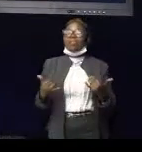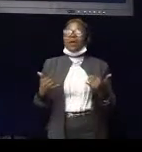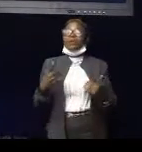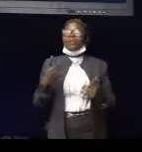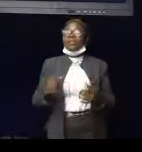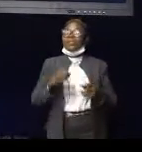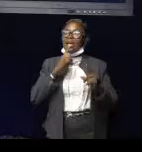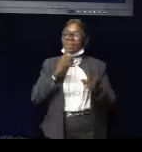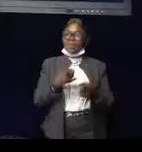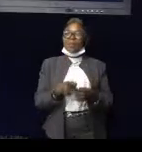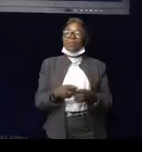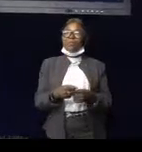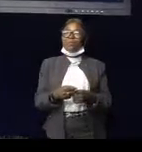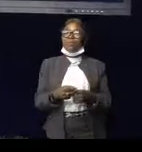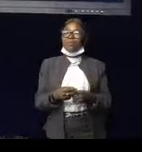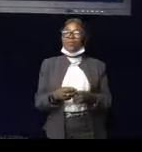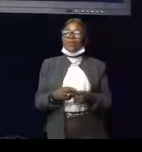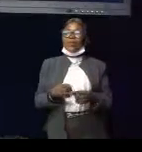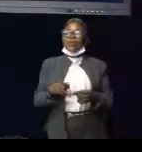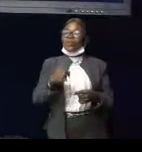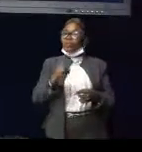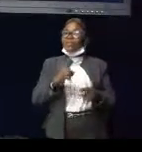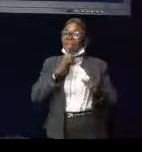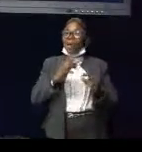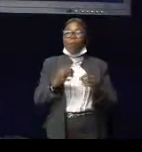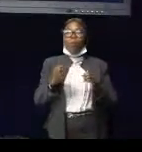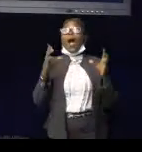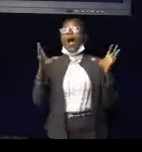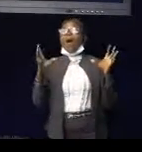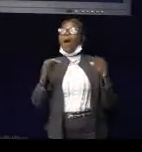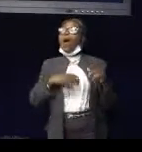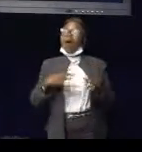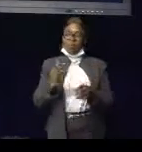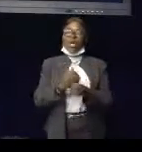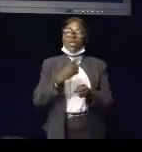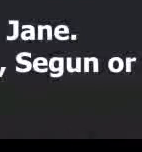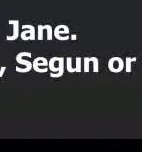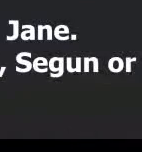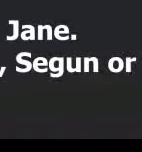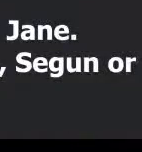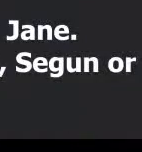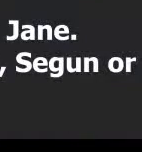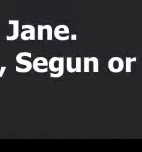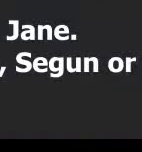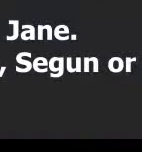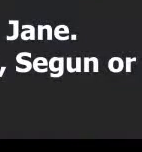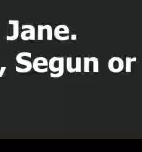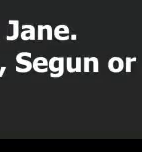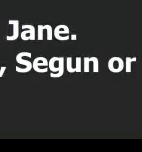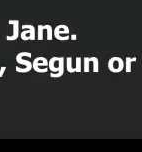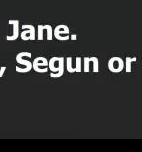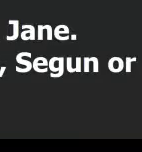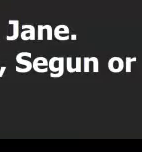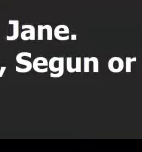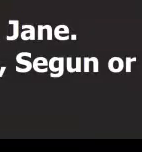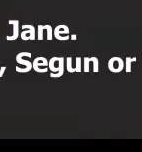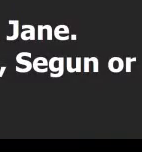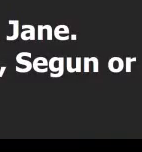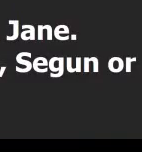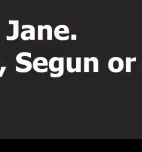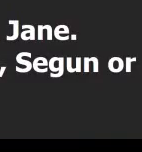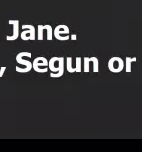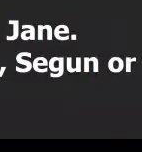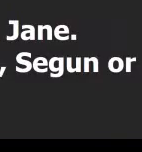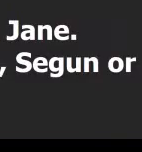children. Now the answer. Oh, you said, wow, you got the 5 correctly? How many of you got the